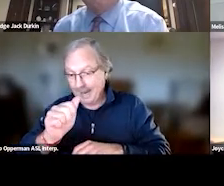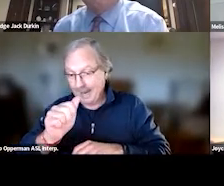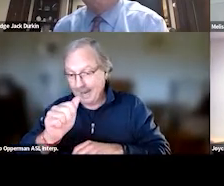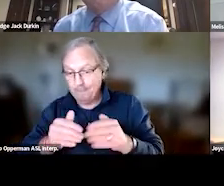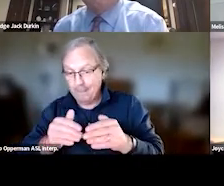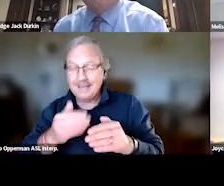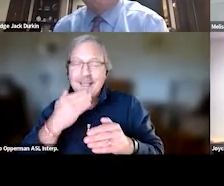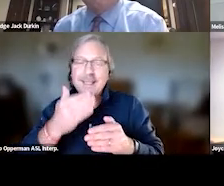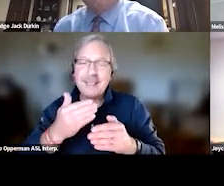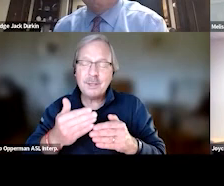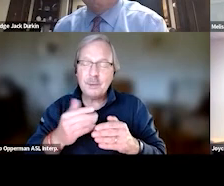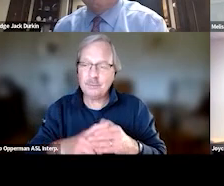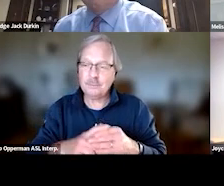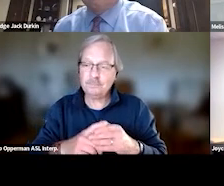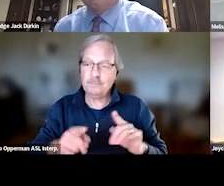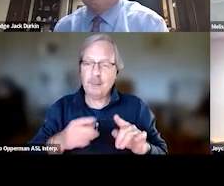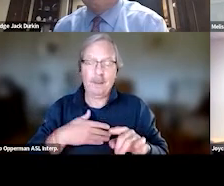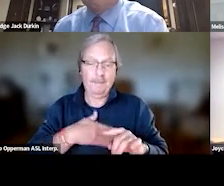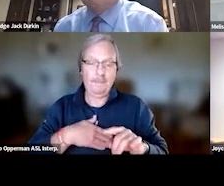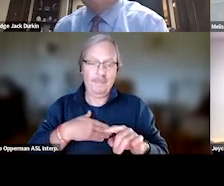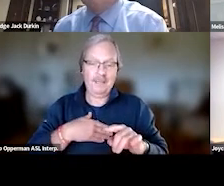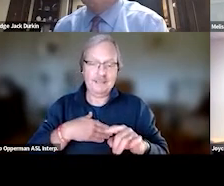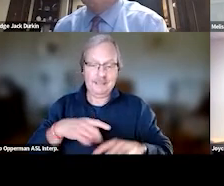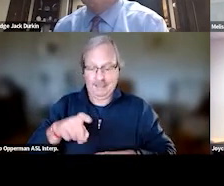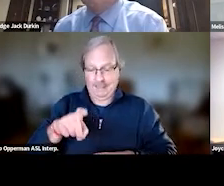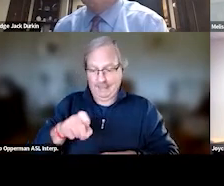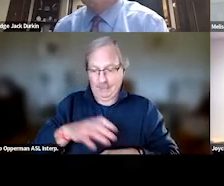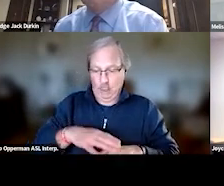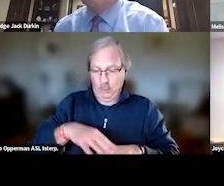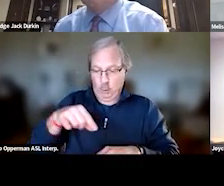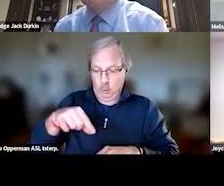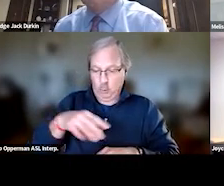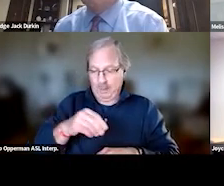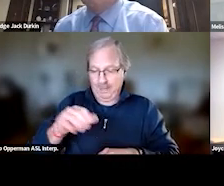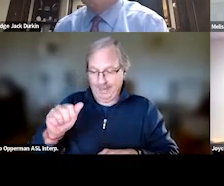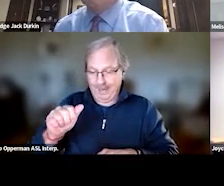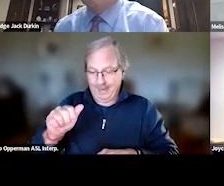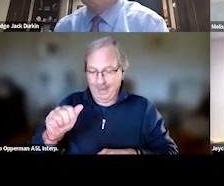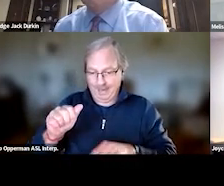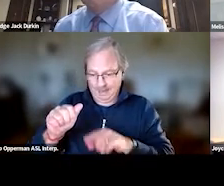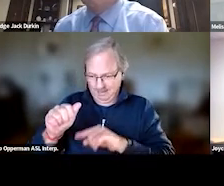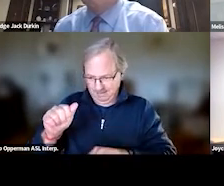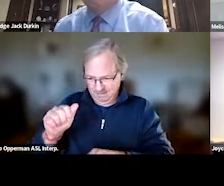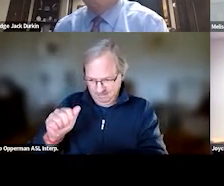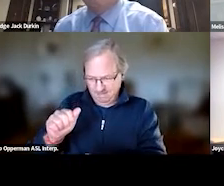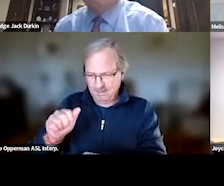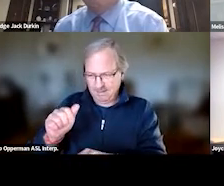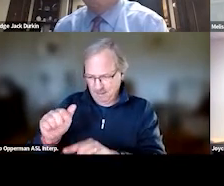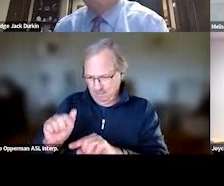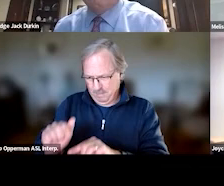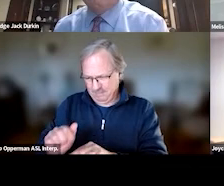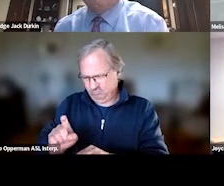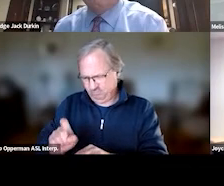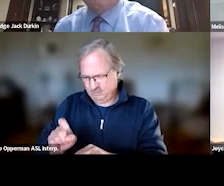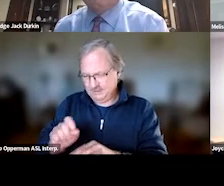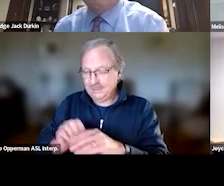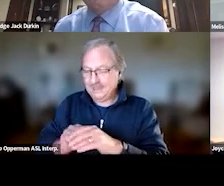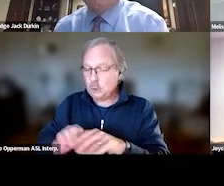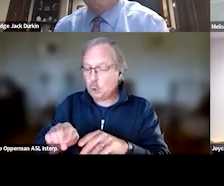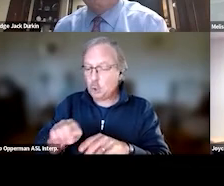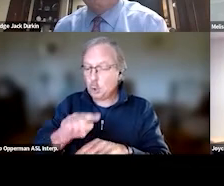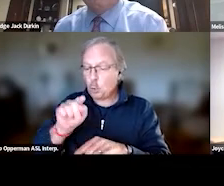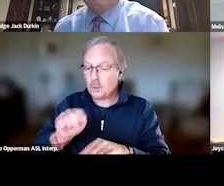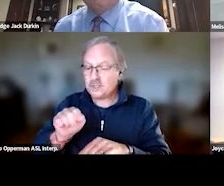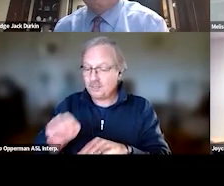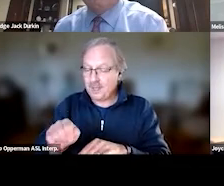However, please do click on that Q&A icon at the bottom of the screen and enter your questions there if